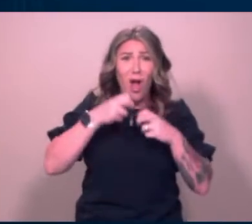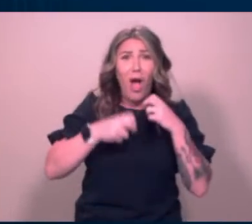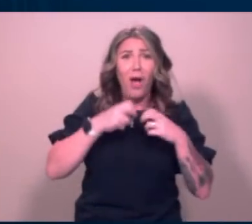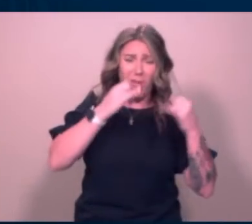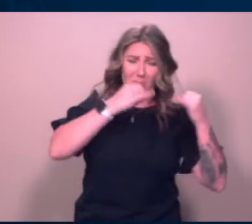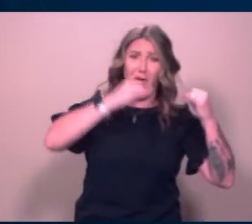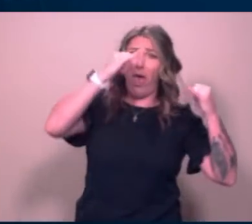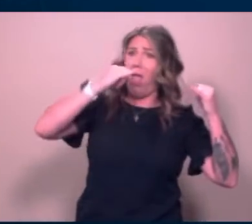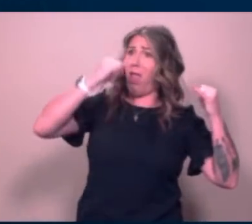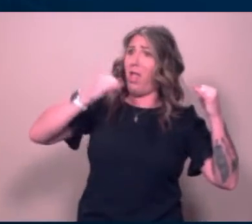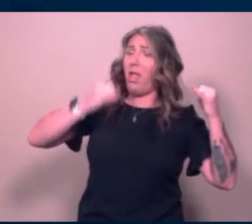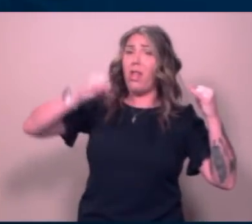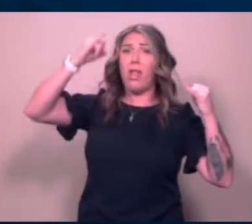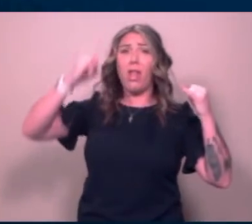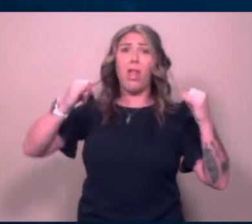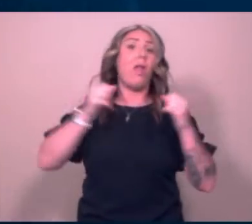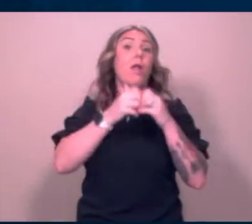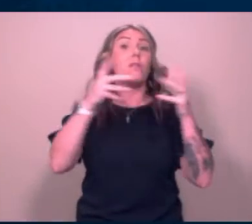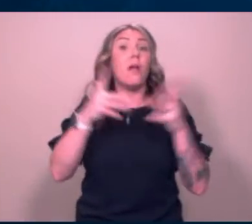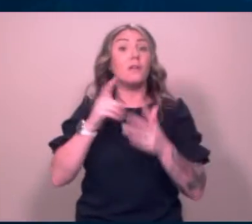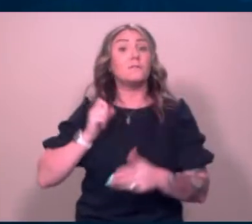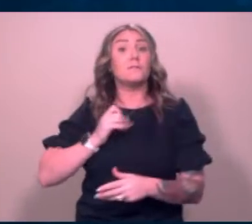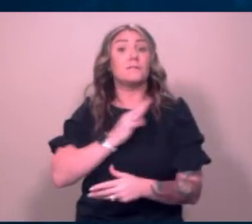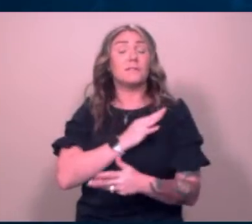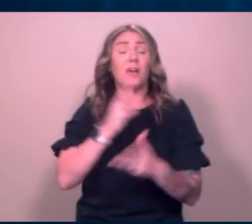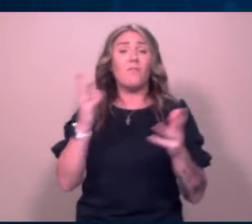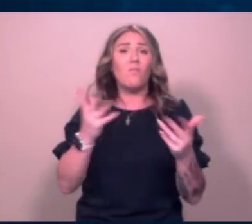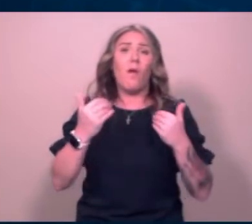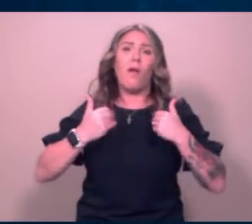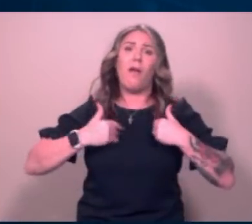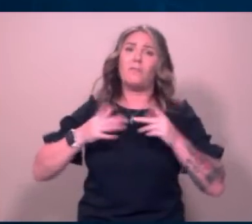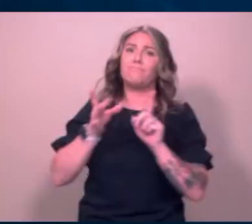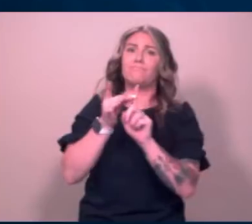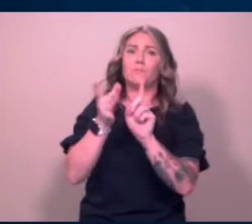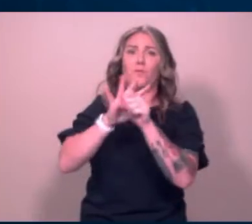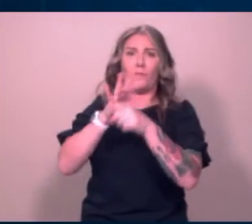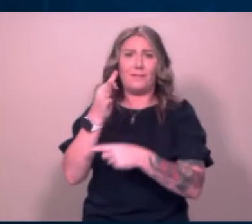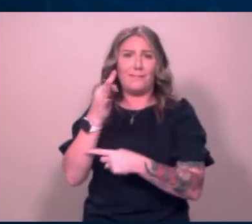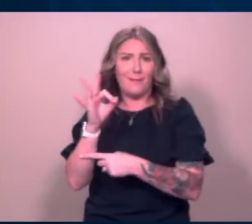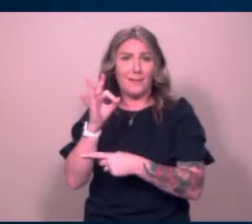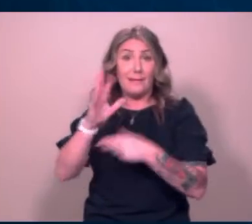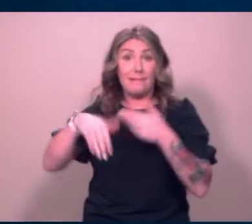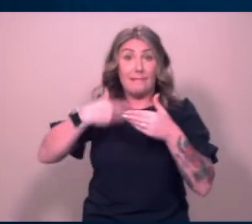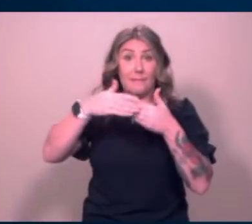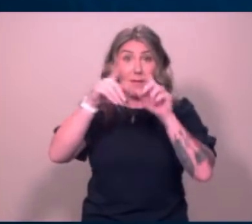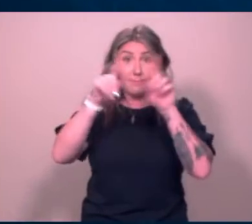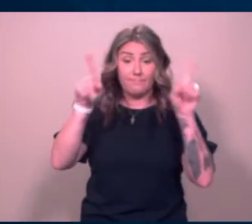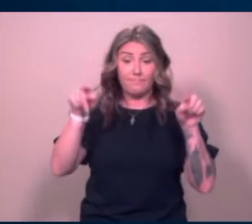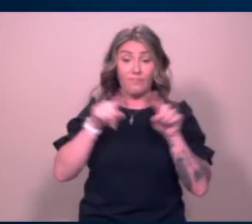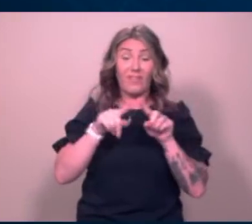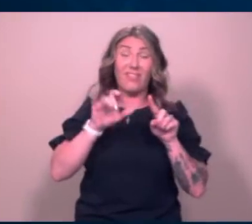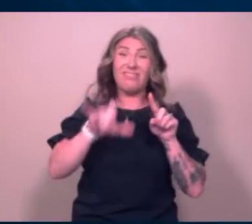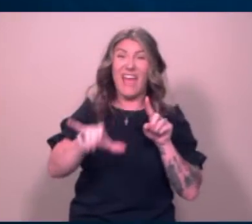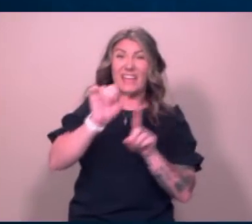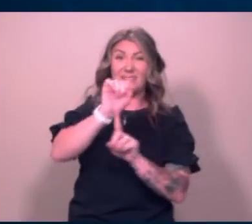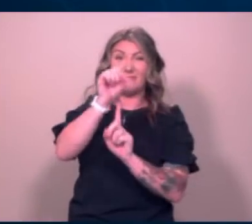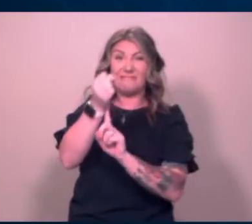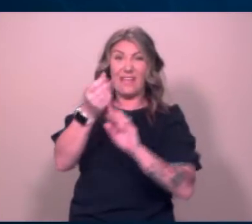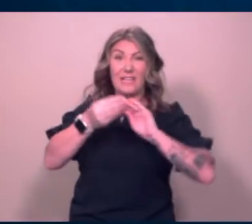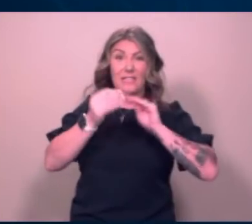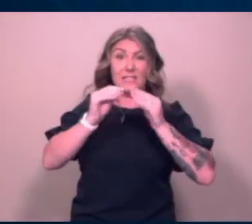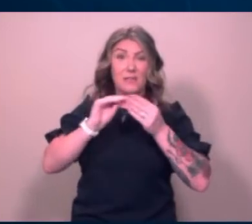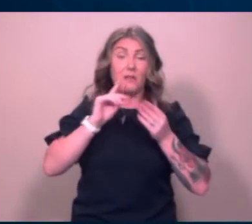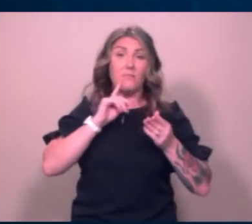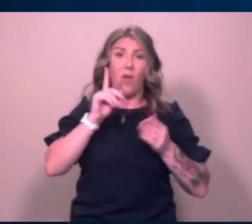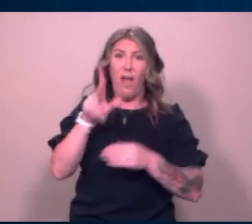a lot of our staff have COVID-19 as well. If you look at our next slide, this is the case numbers. We are at an